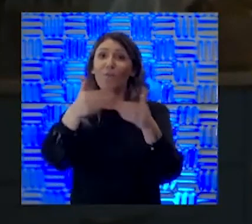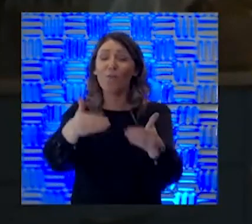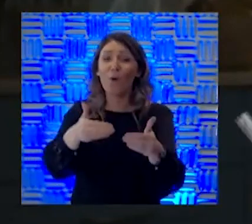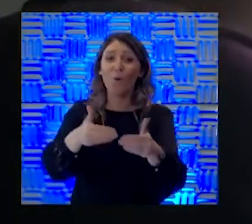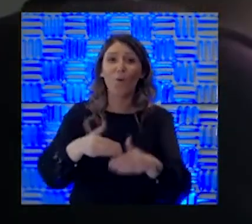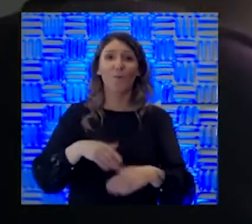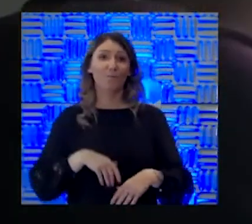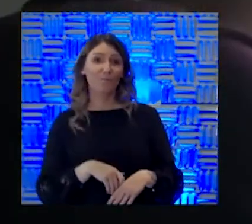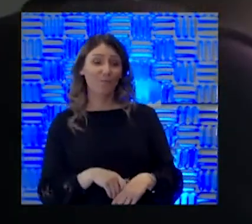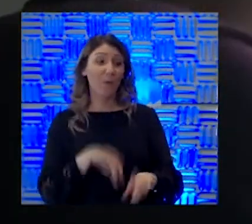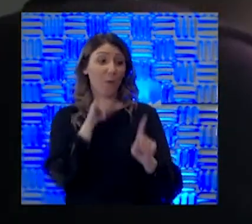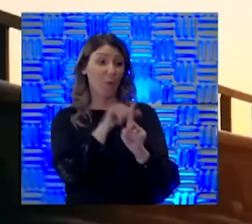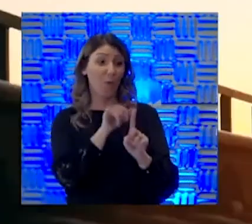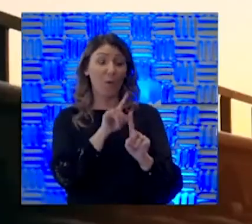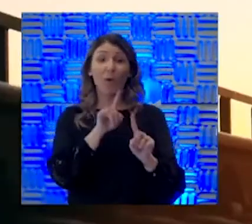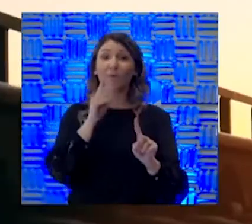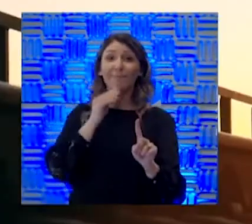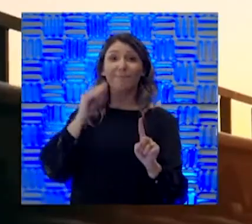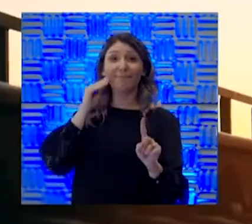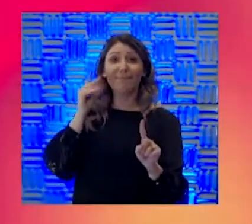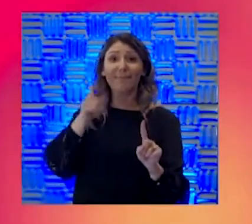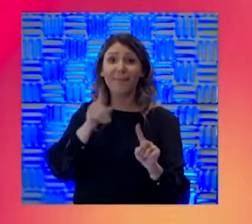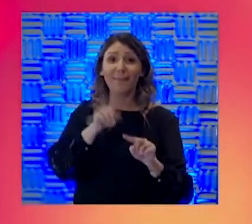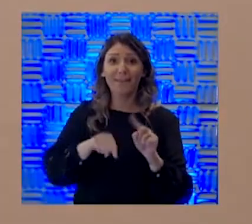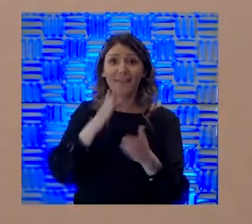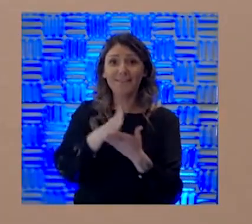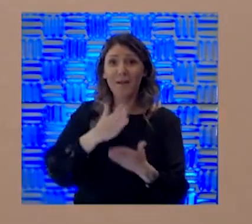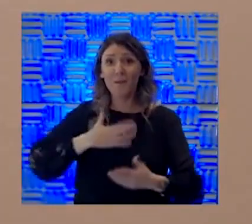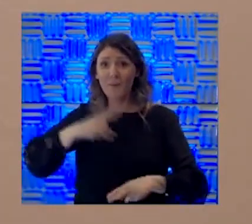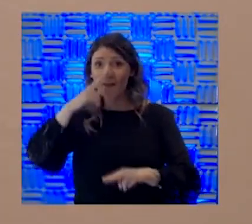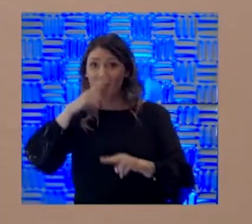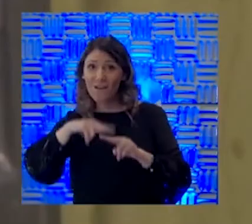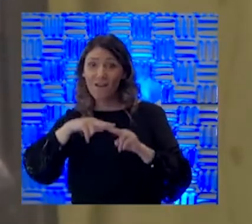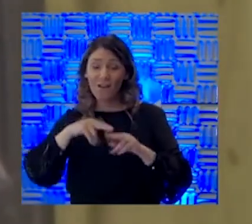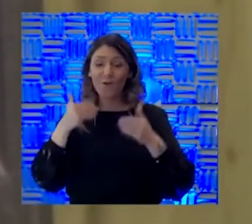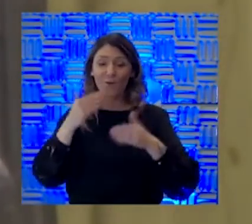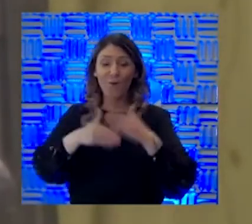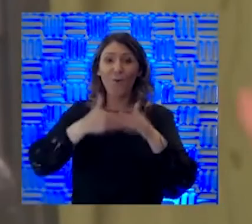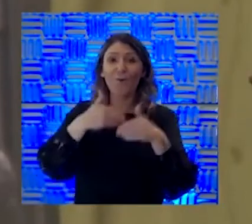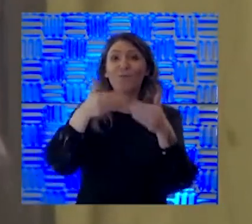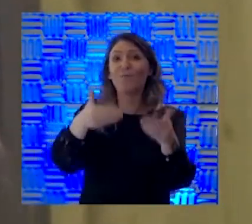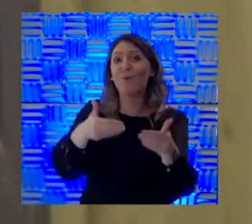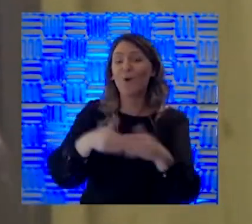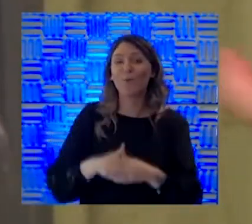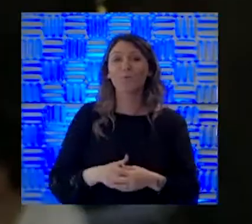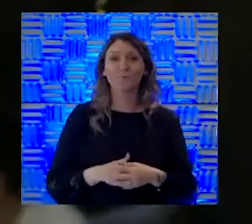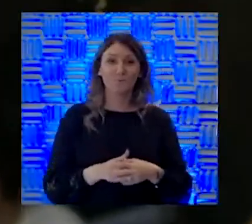with a flow. Quarantine can't stop my fun. Nah, go with a flow.